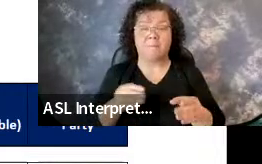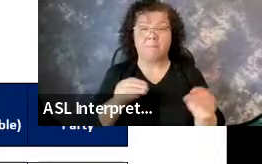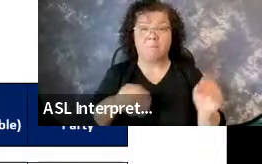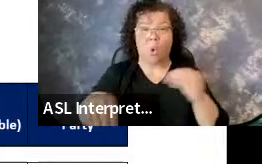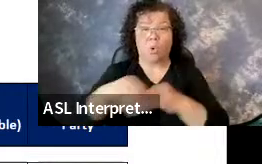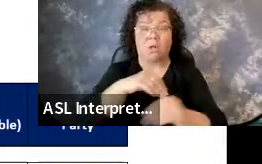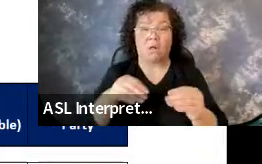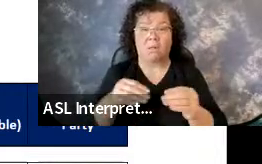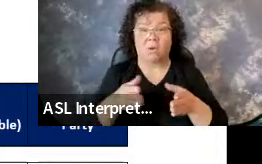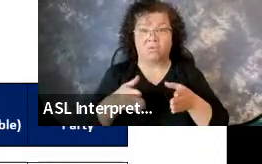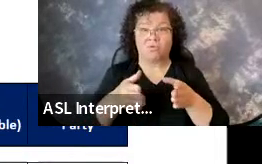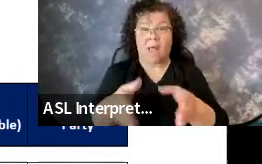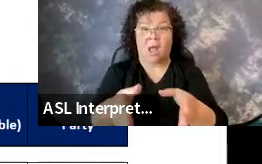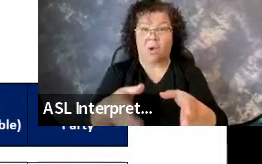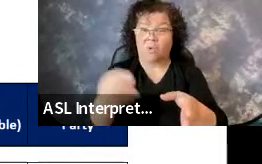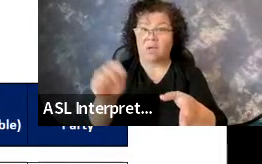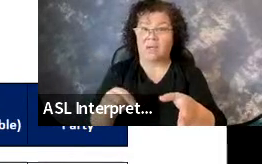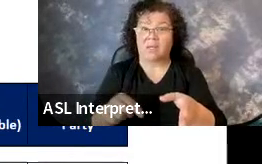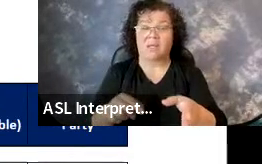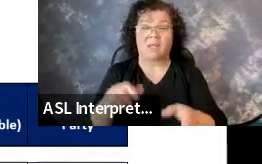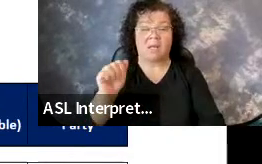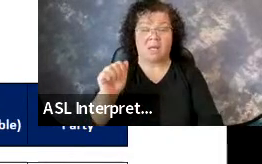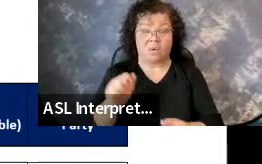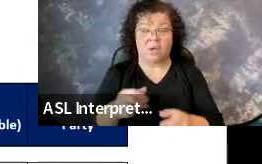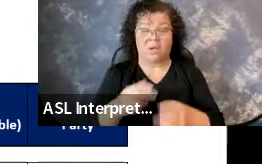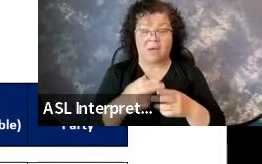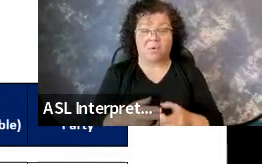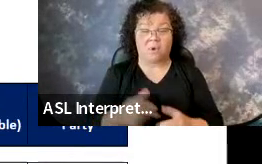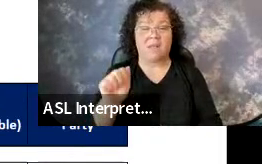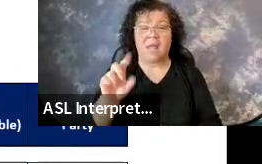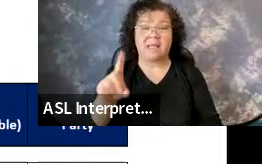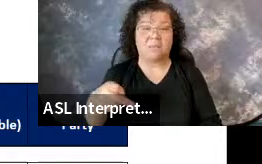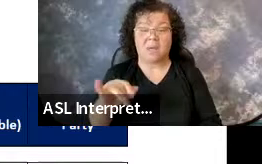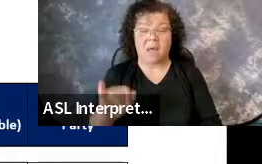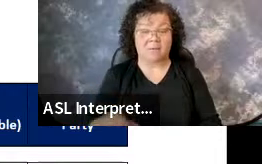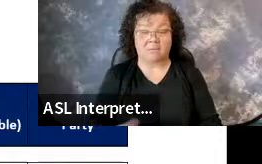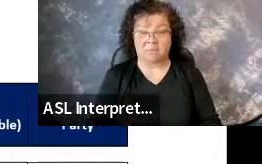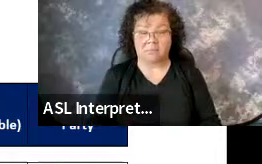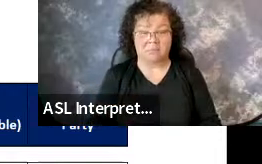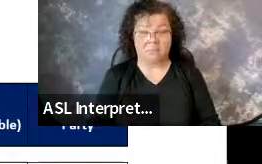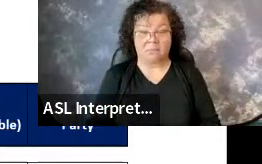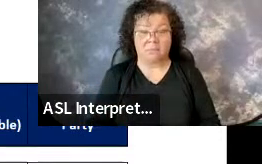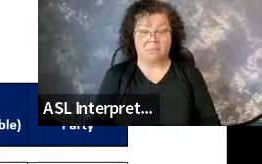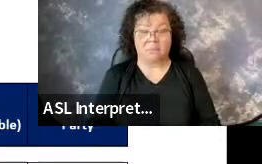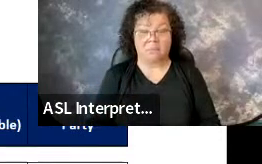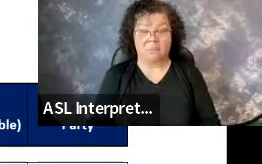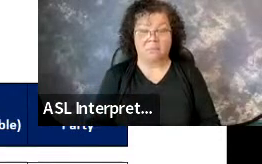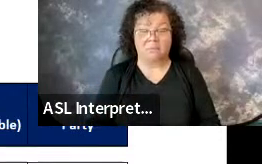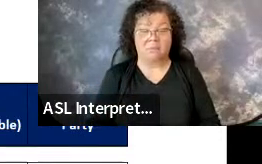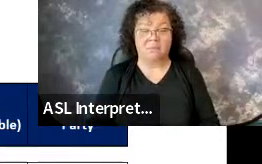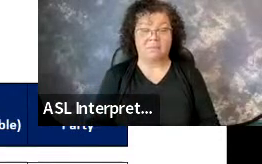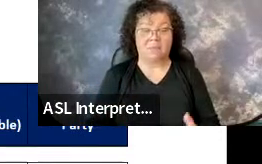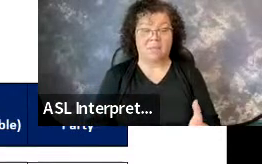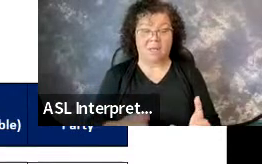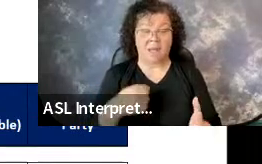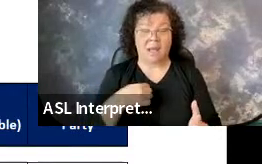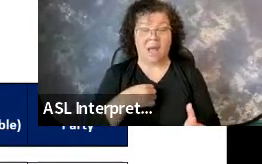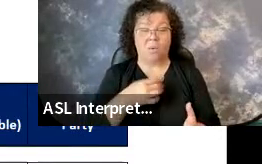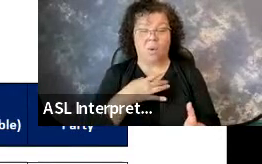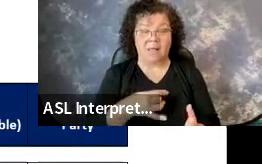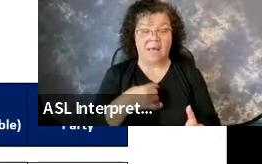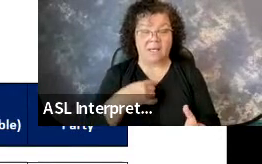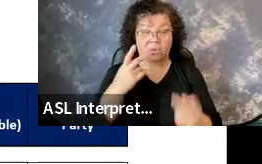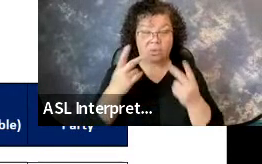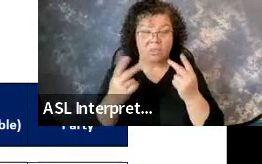get, call it 80 feet up. And so I think I'd like to see some sort